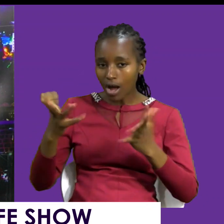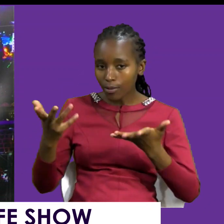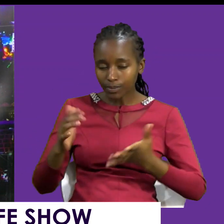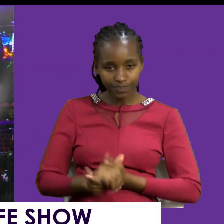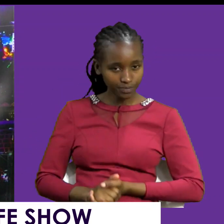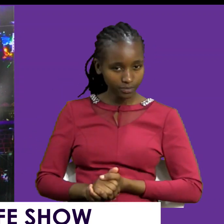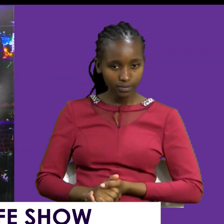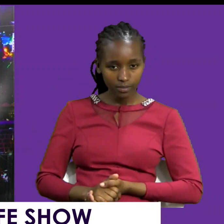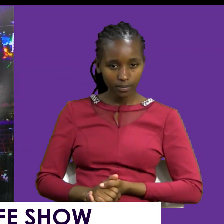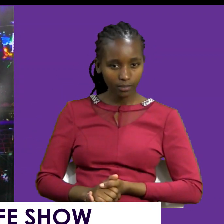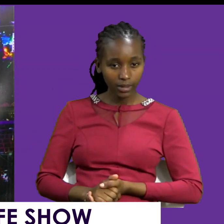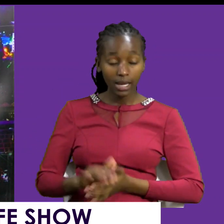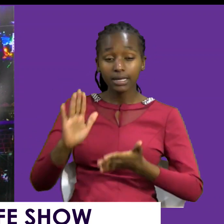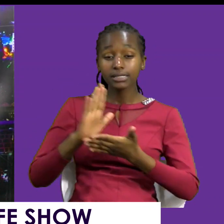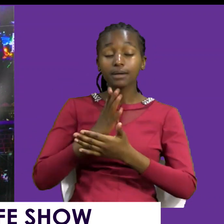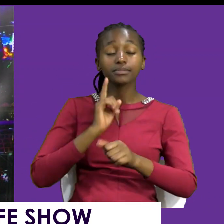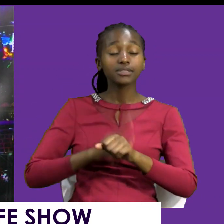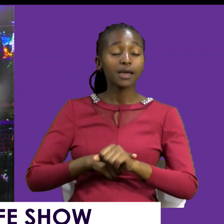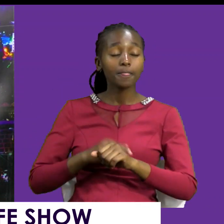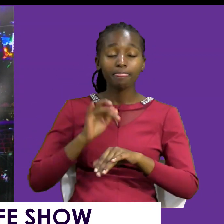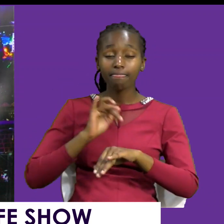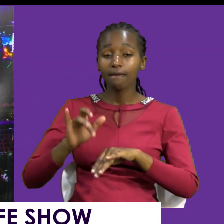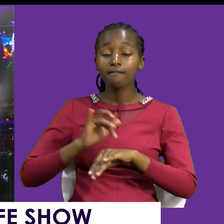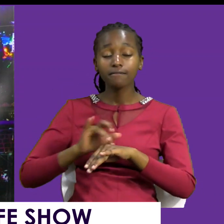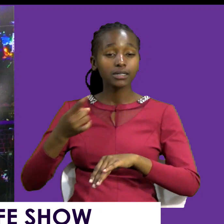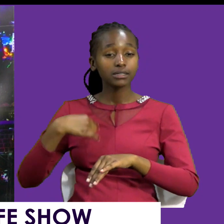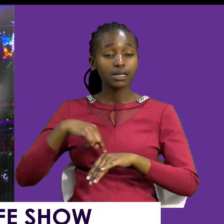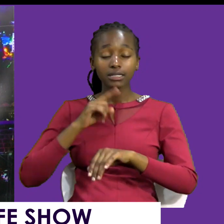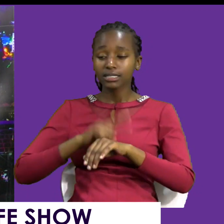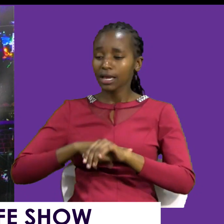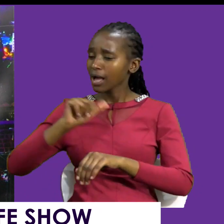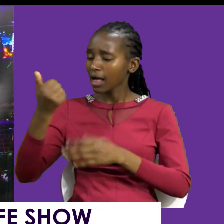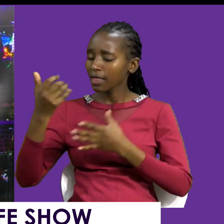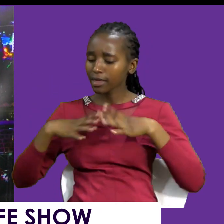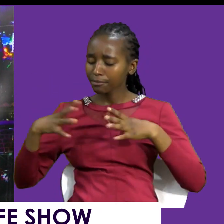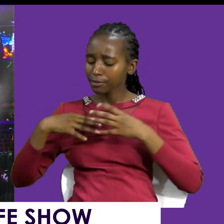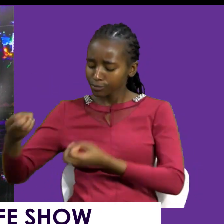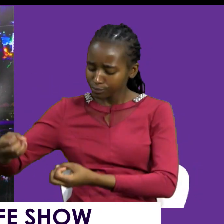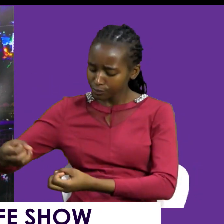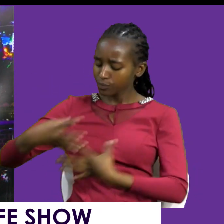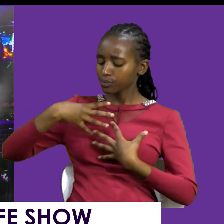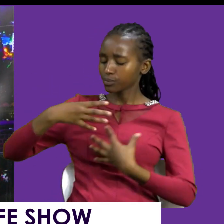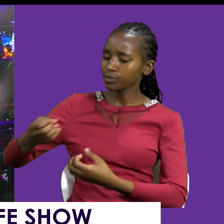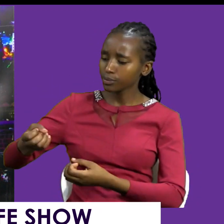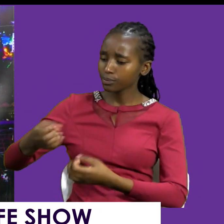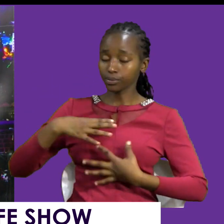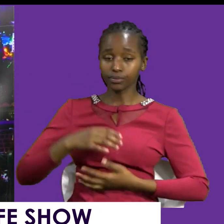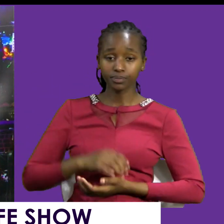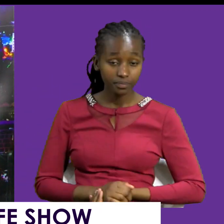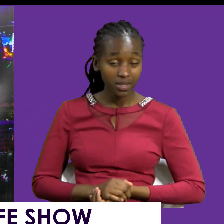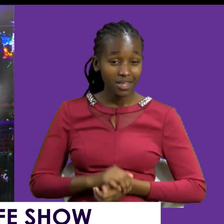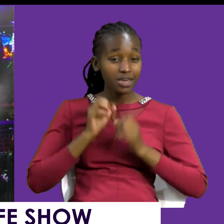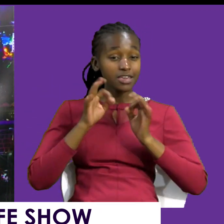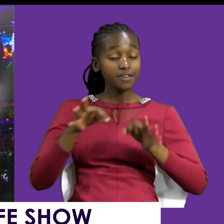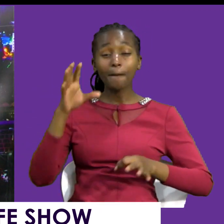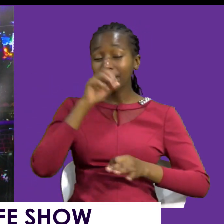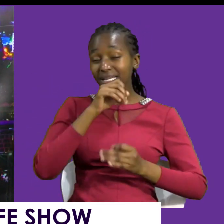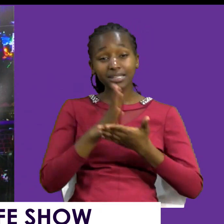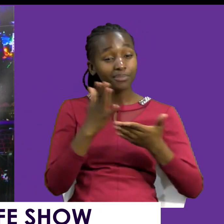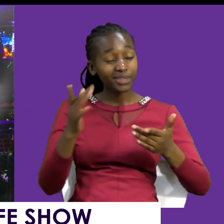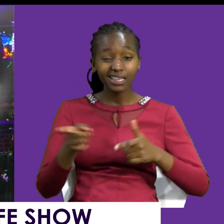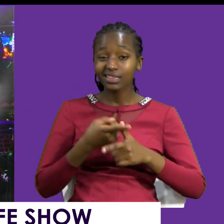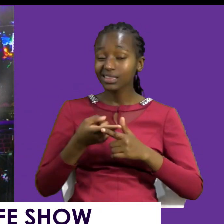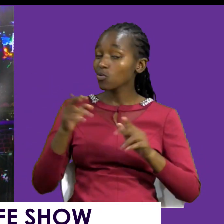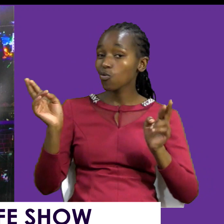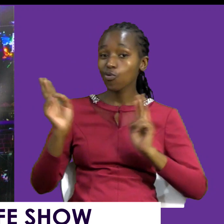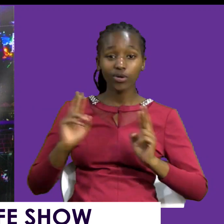as forms of projections. What people lack, they try to project. What people